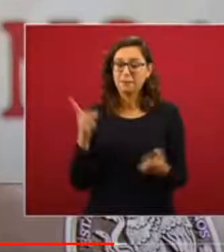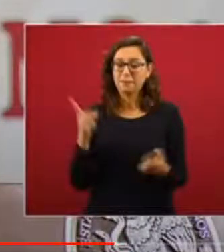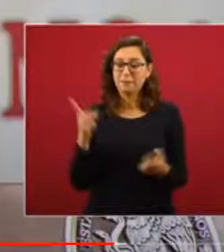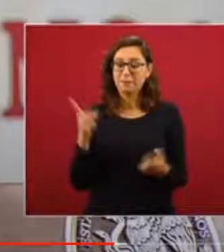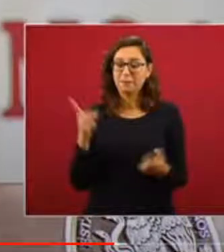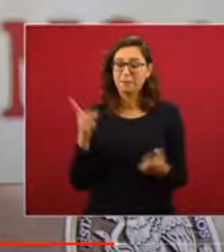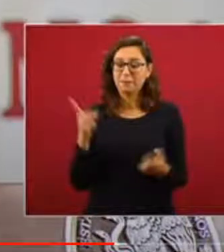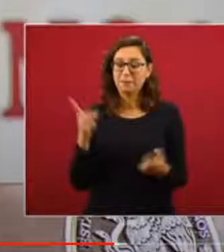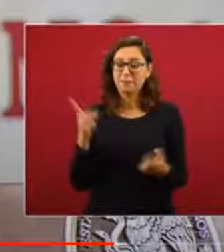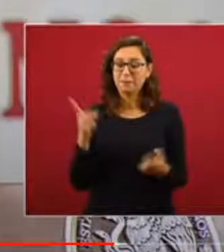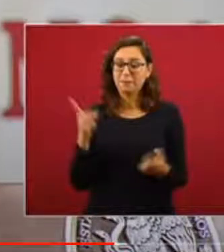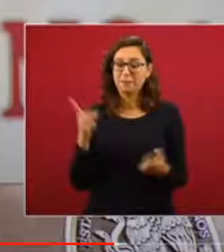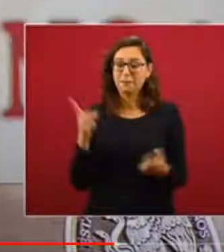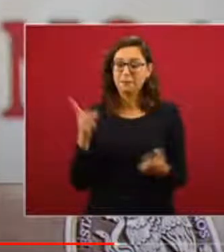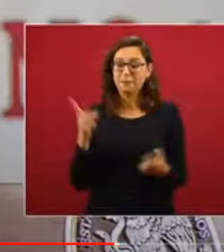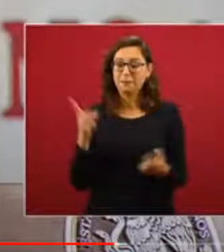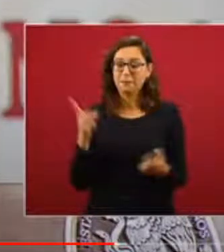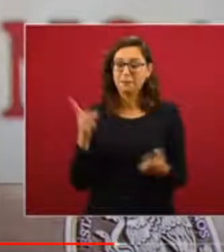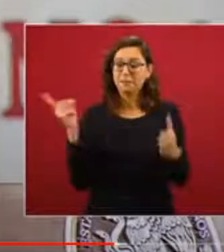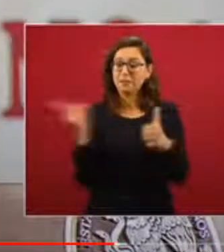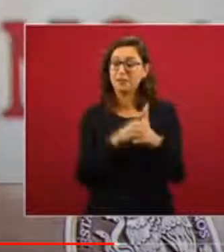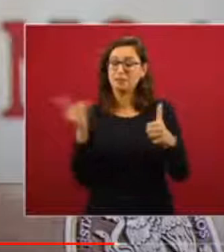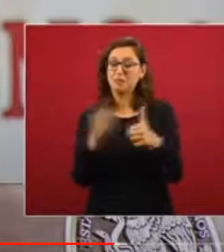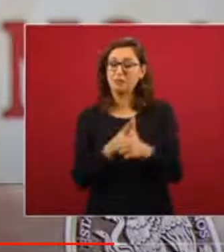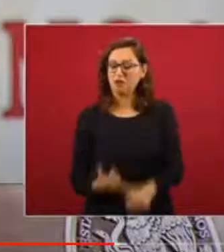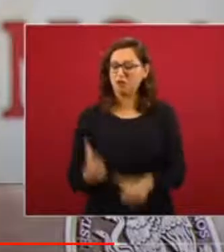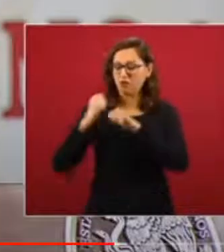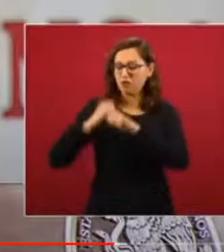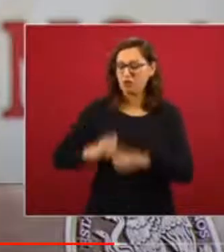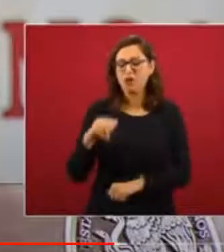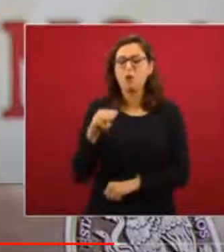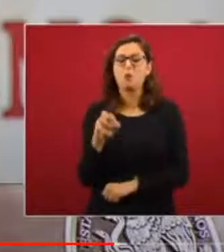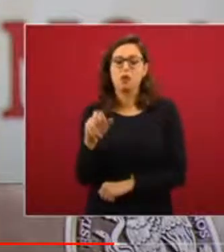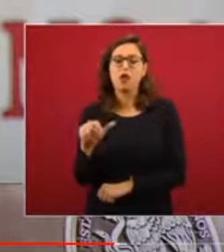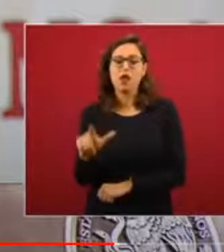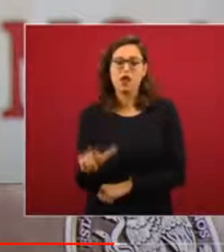politicking without moral authority.